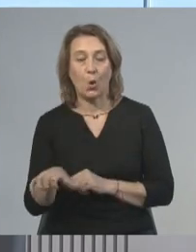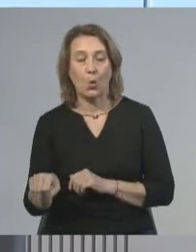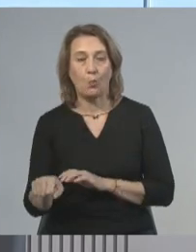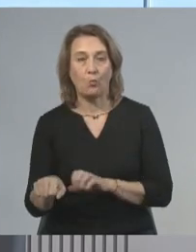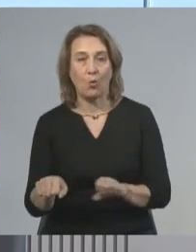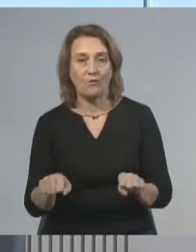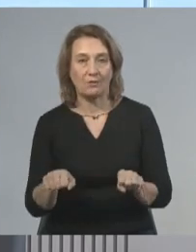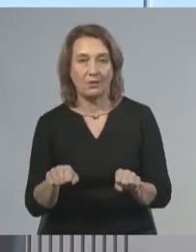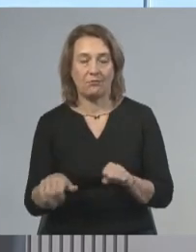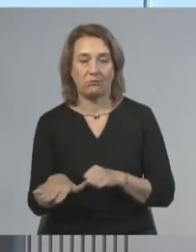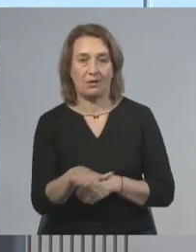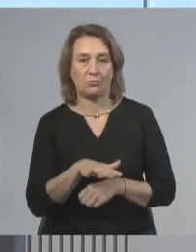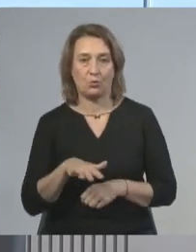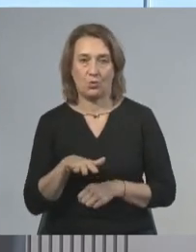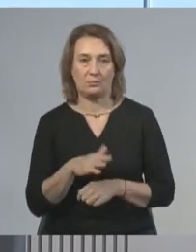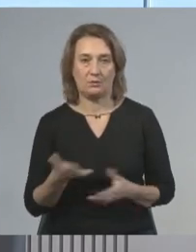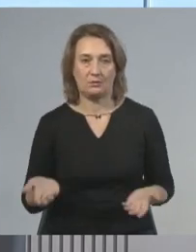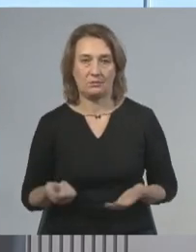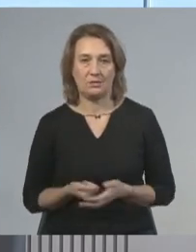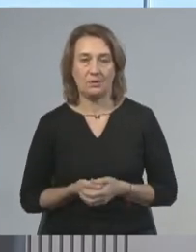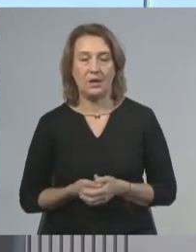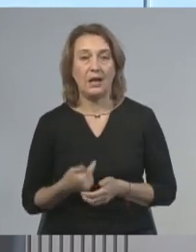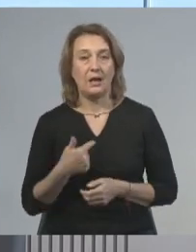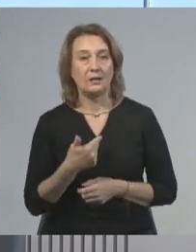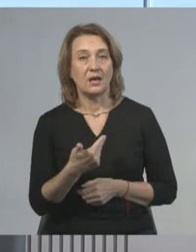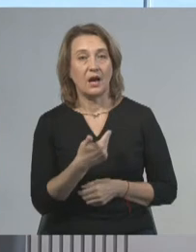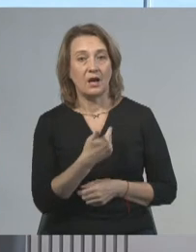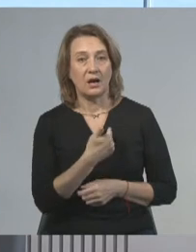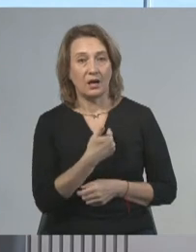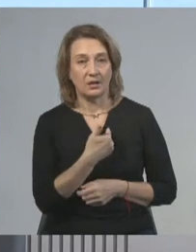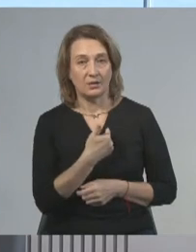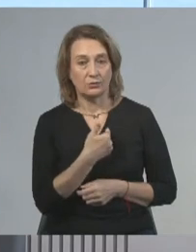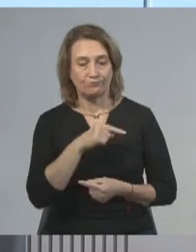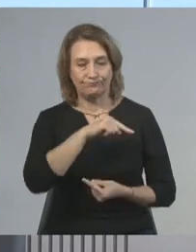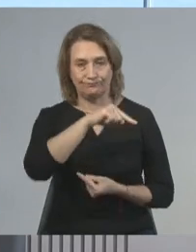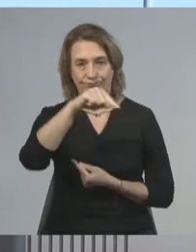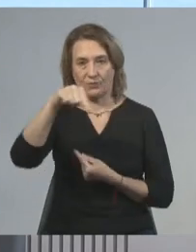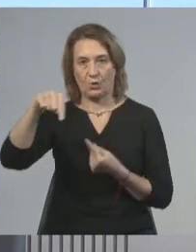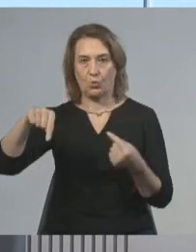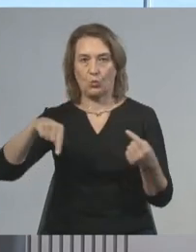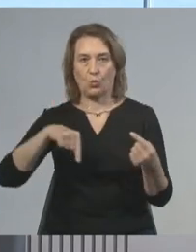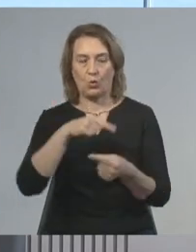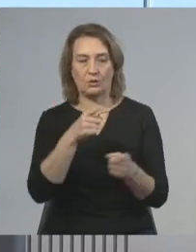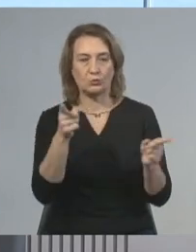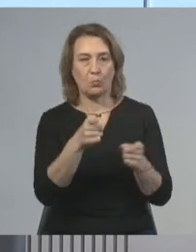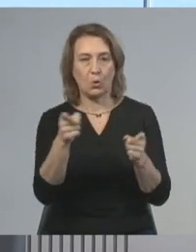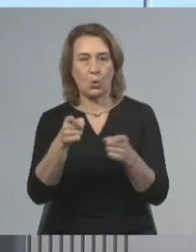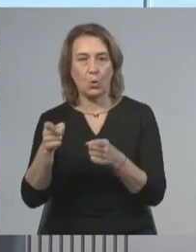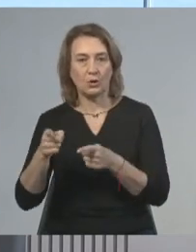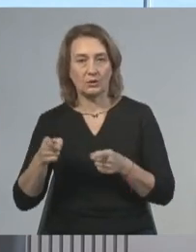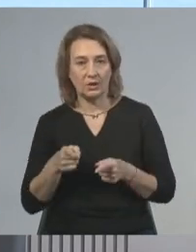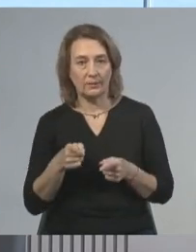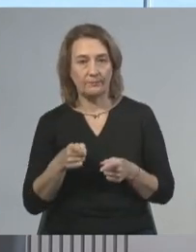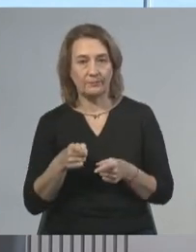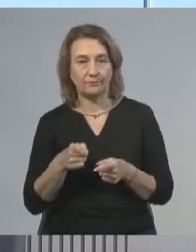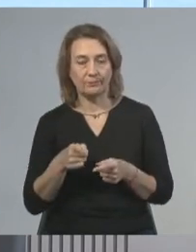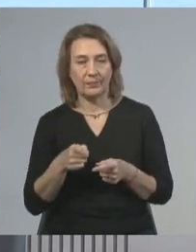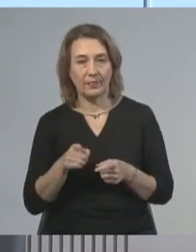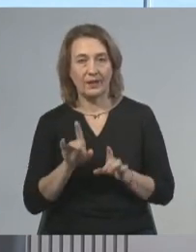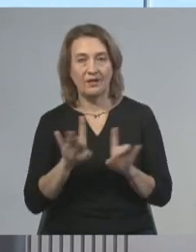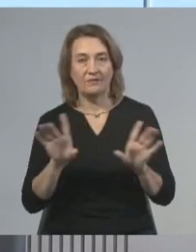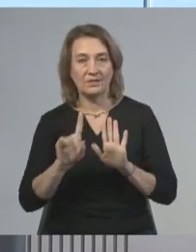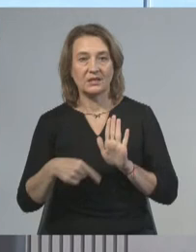about voting on the occupied terror occupied territories i would like for all of our experts